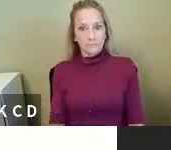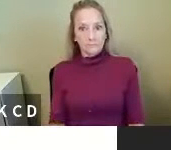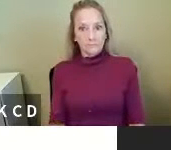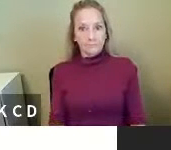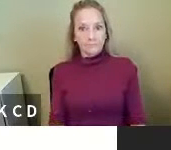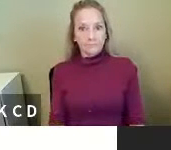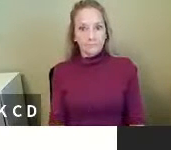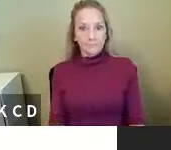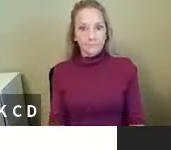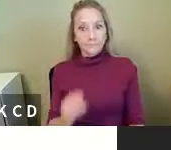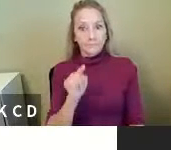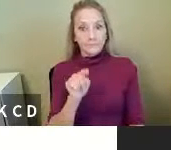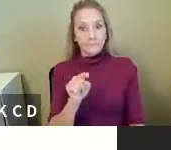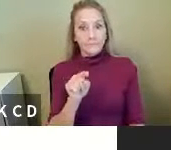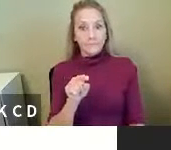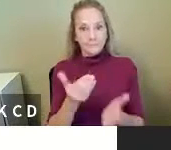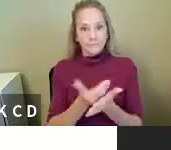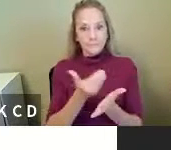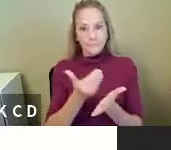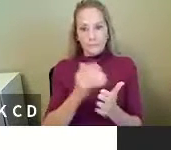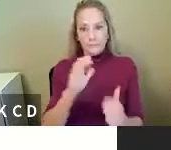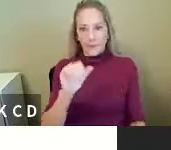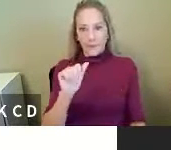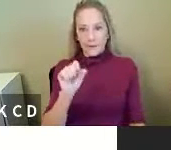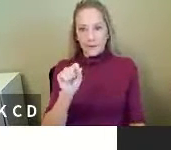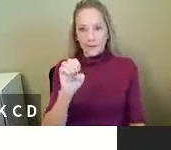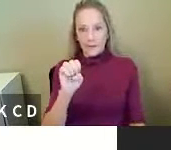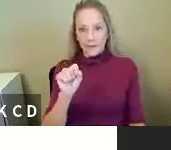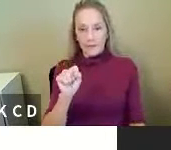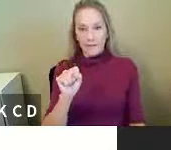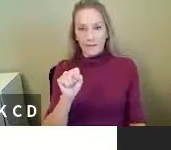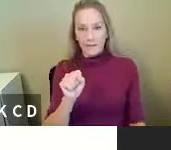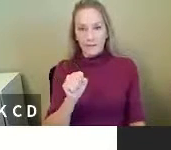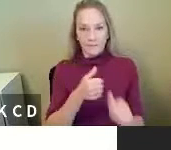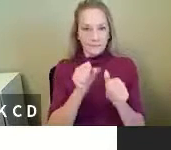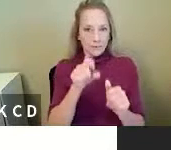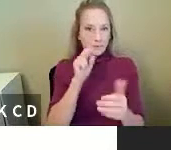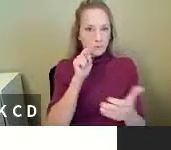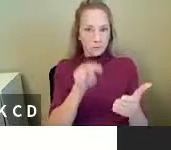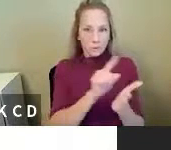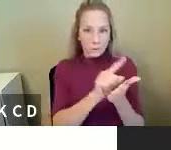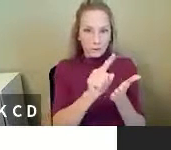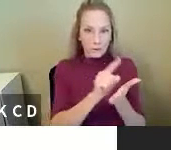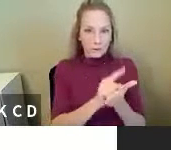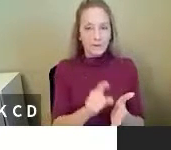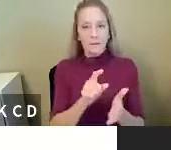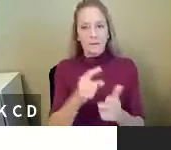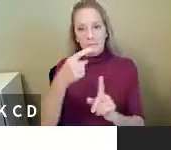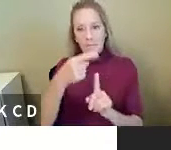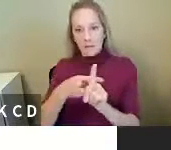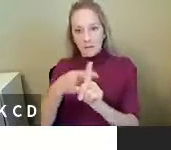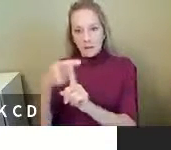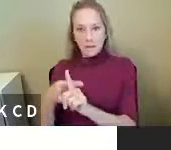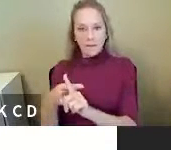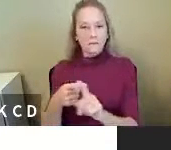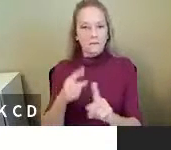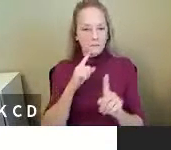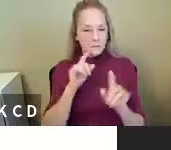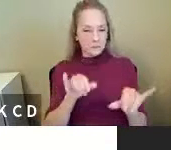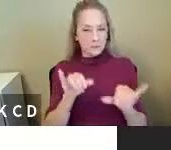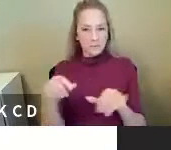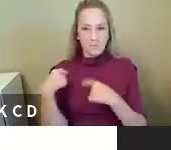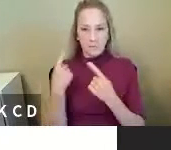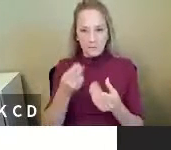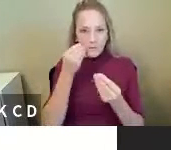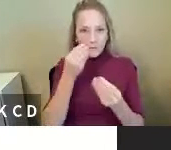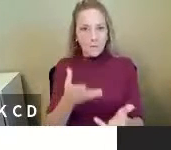So this is the new cases by week and by month, like we always look at. And what you see both in Knox County